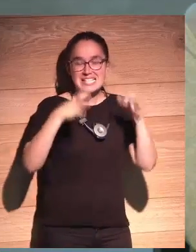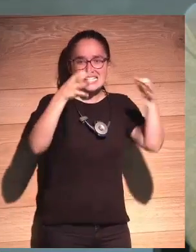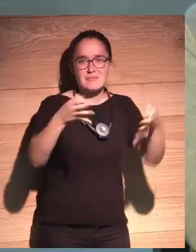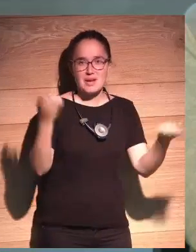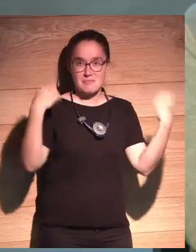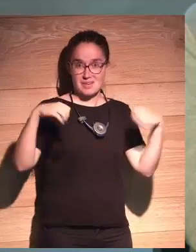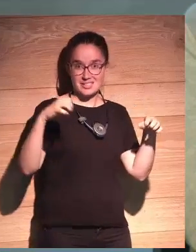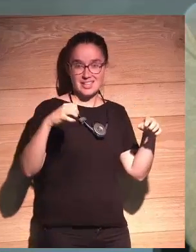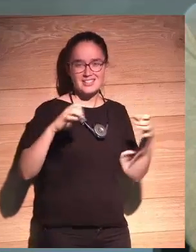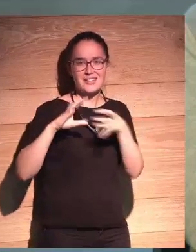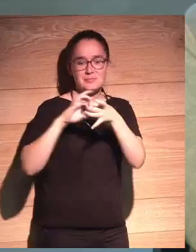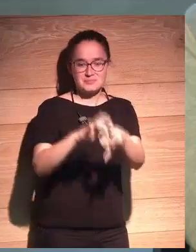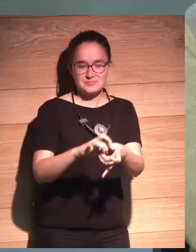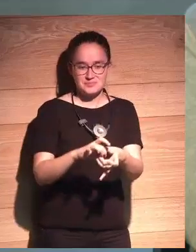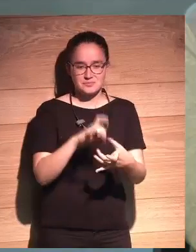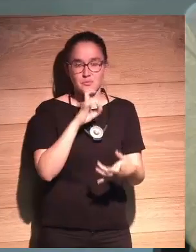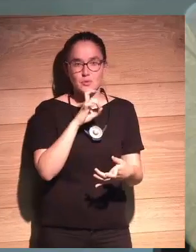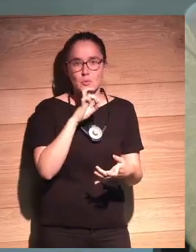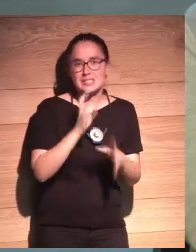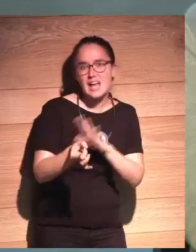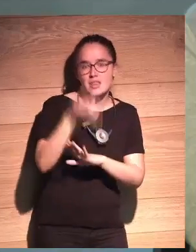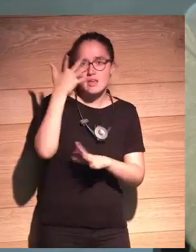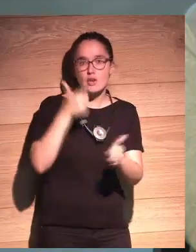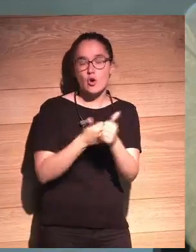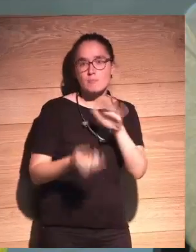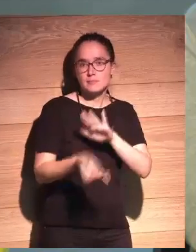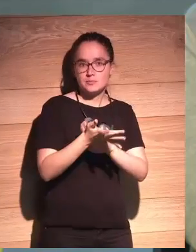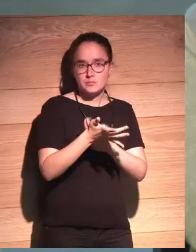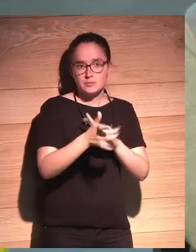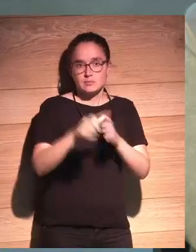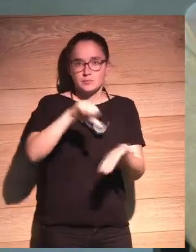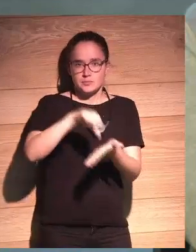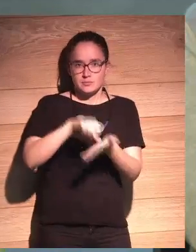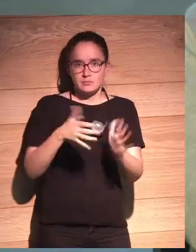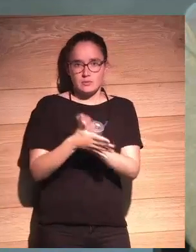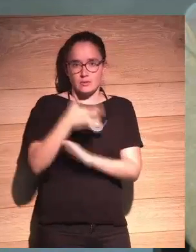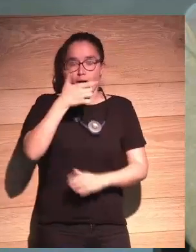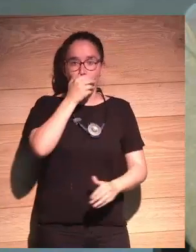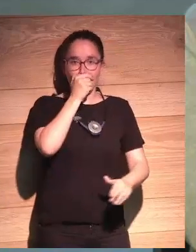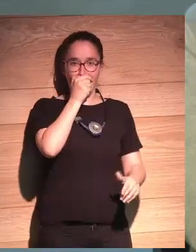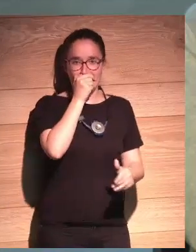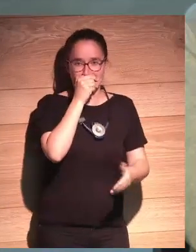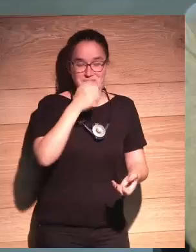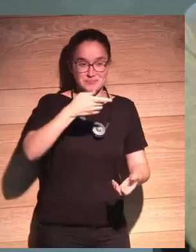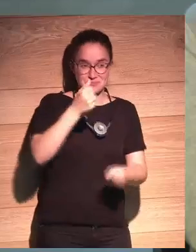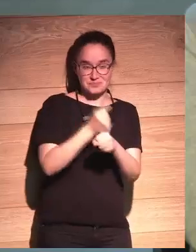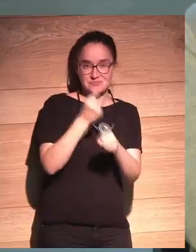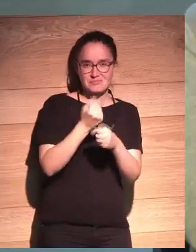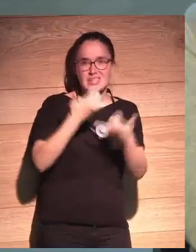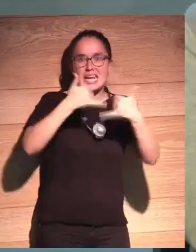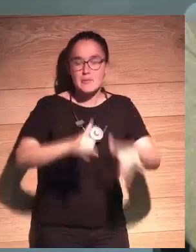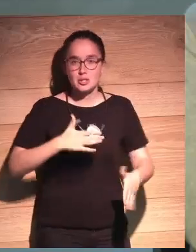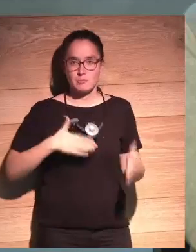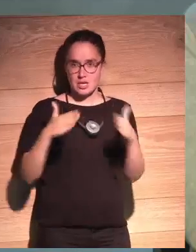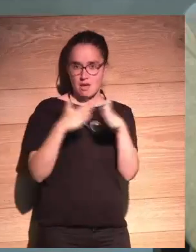learn, we can relate everything with this urban co-production idea. It means what I do, I